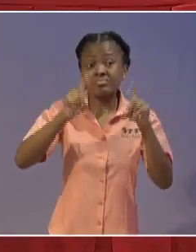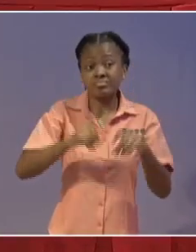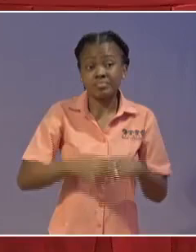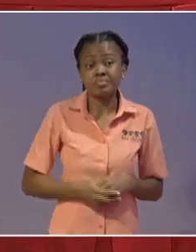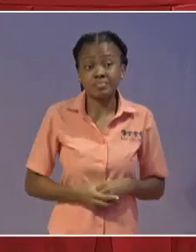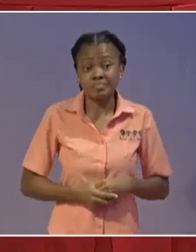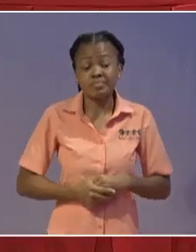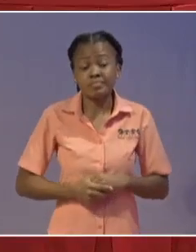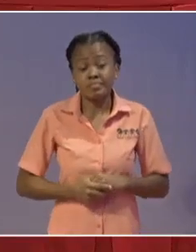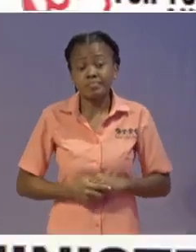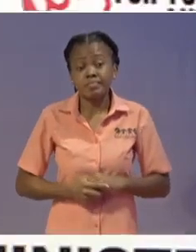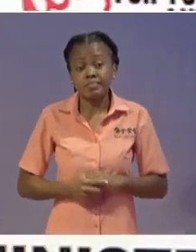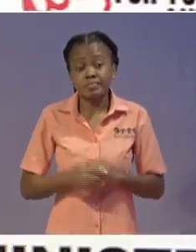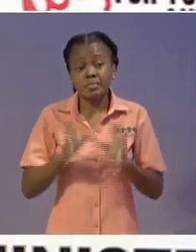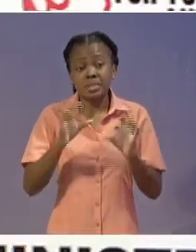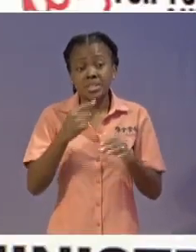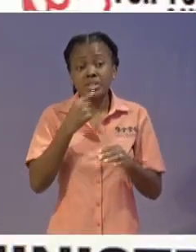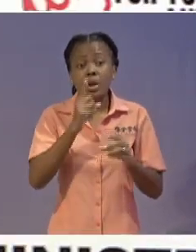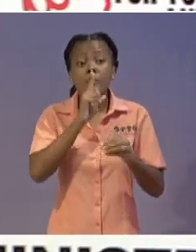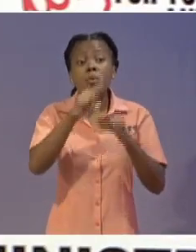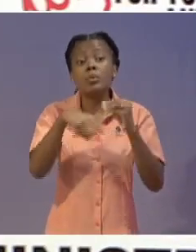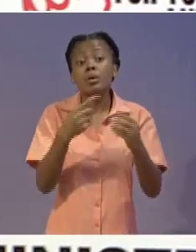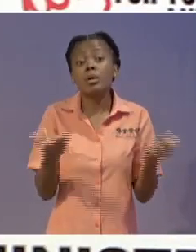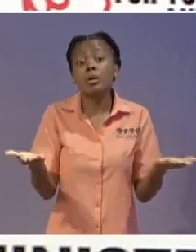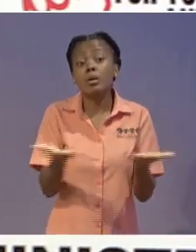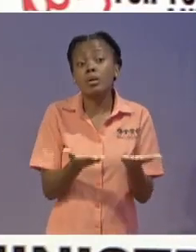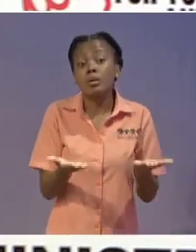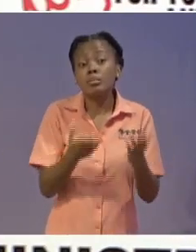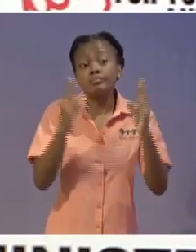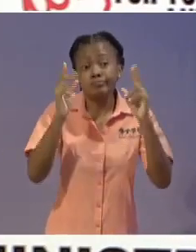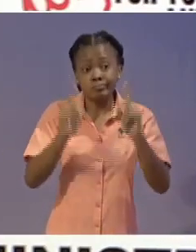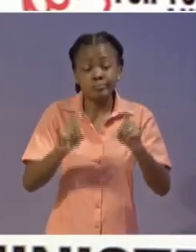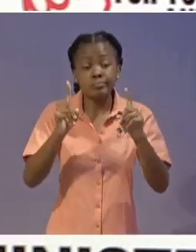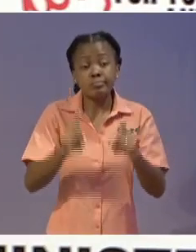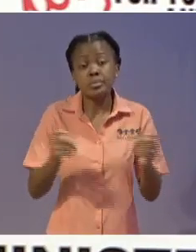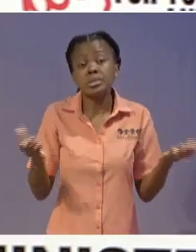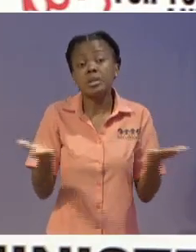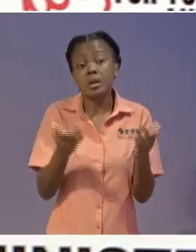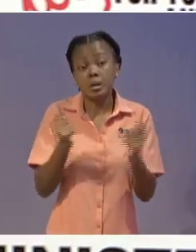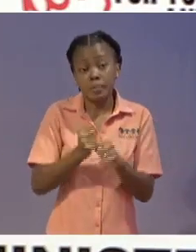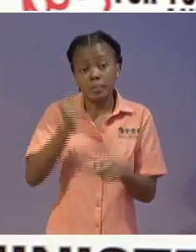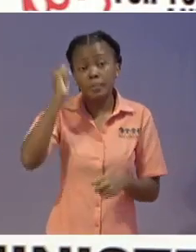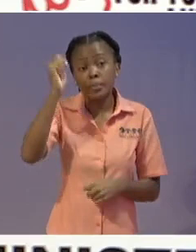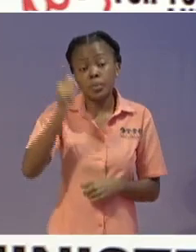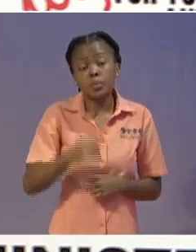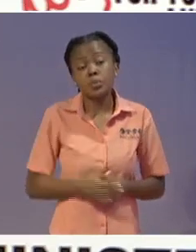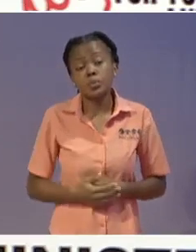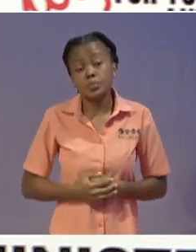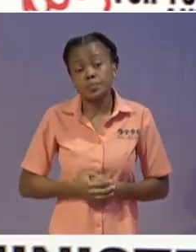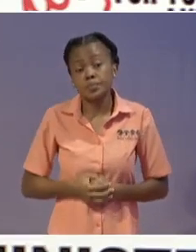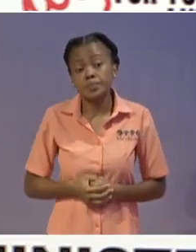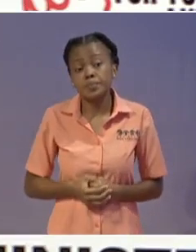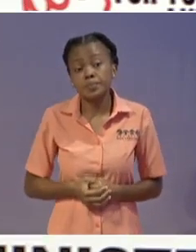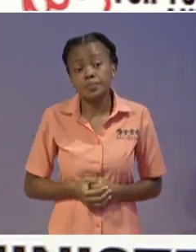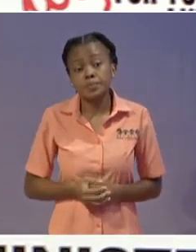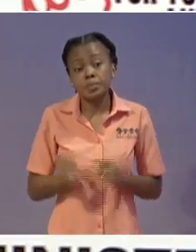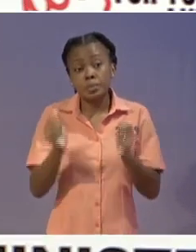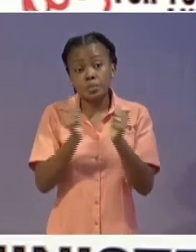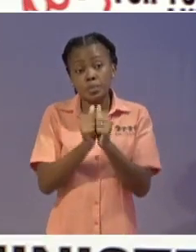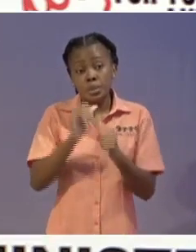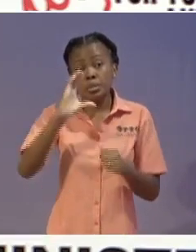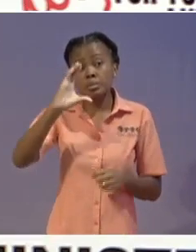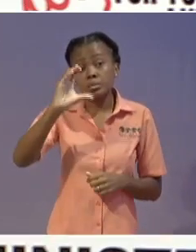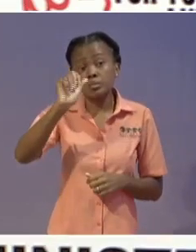on the quality of care in Trinidad and Tobago when we do the PCRs. There's some level of validation by the Caribbean Public Health Agency as well. So